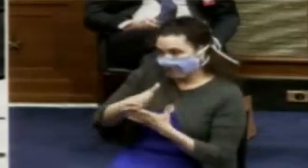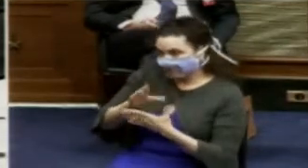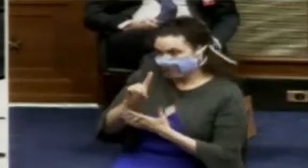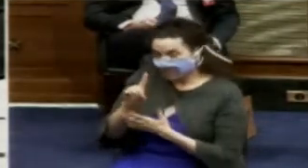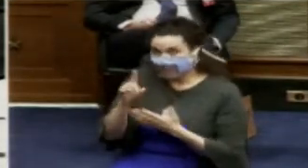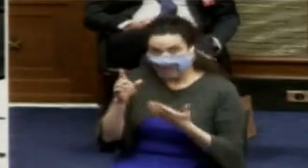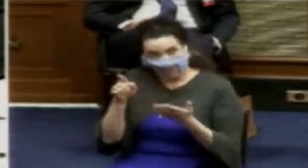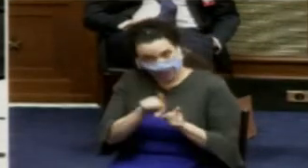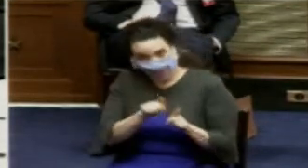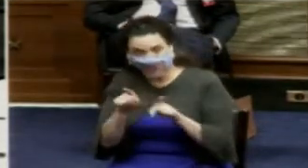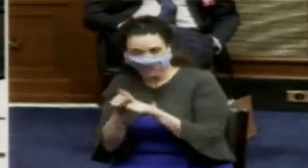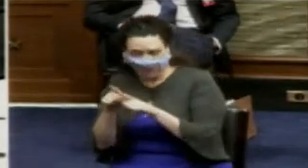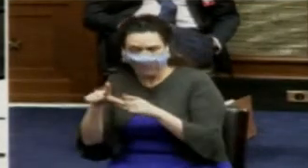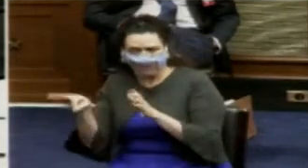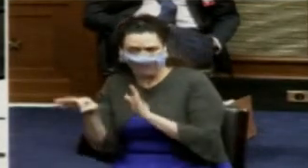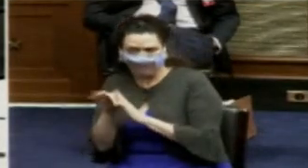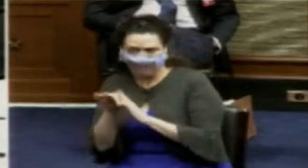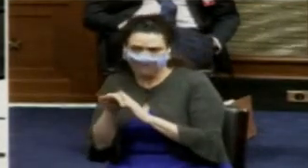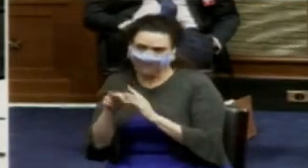Democrats.